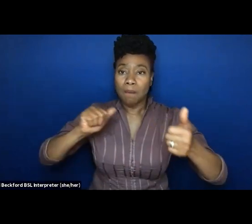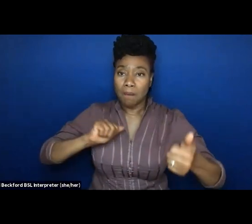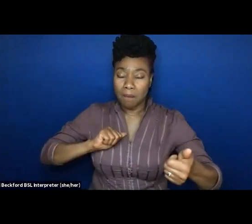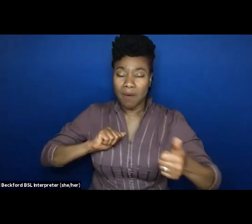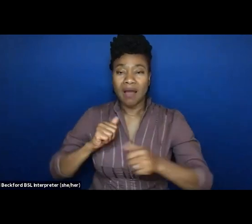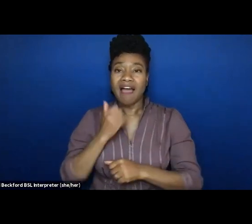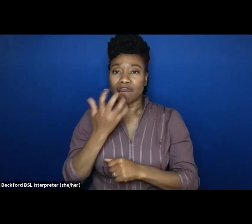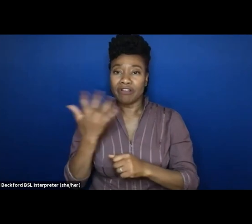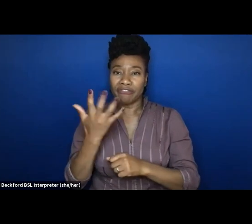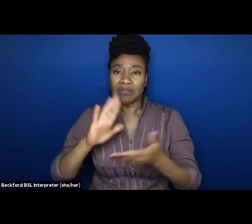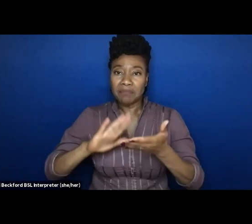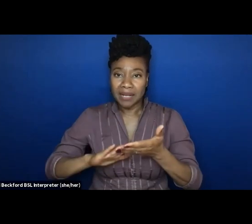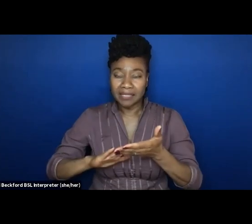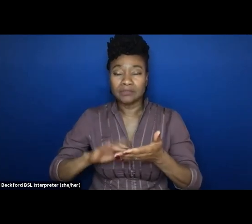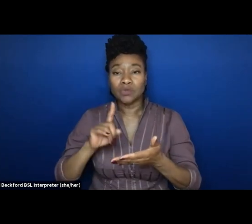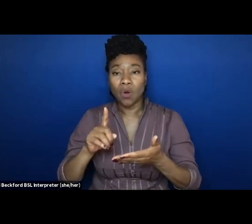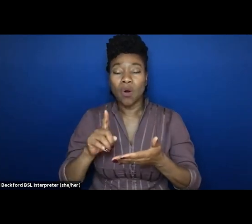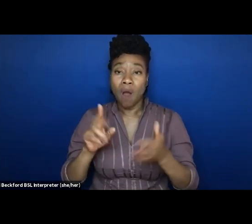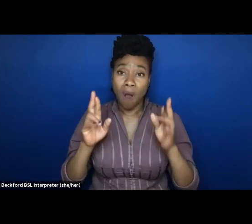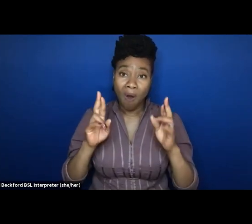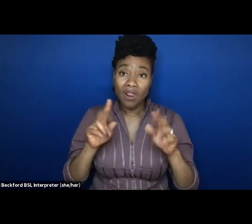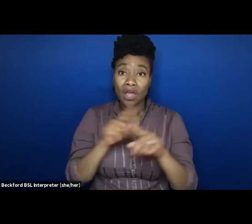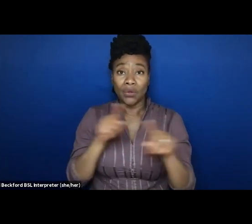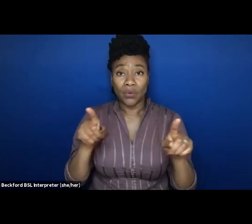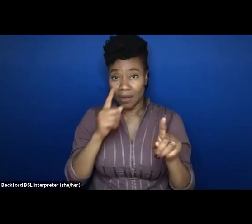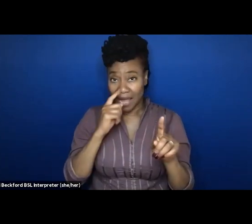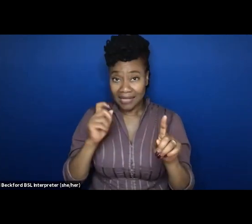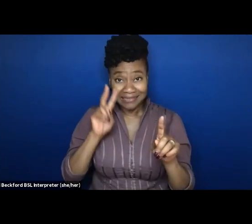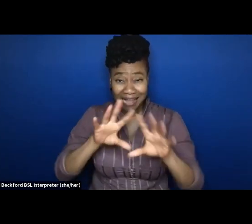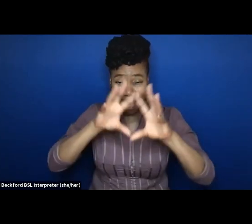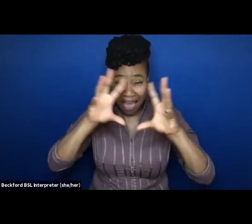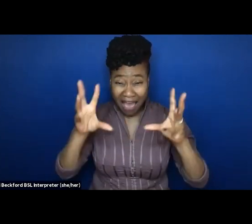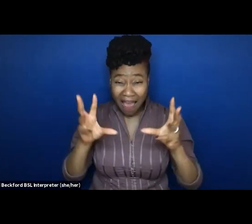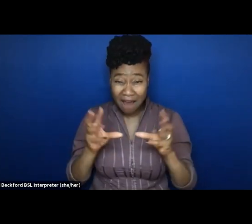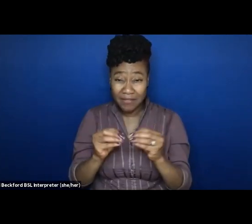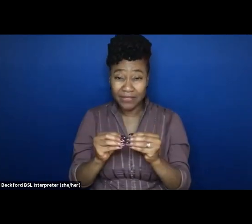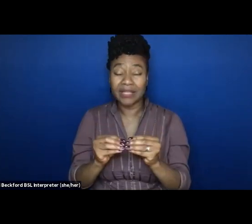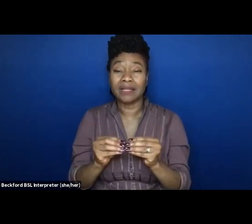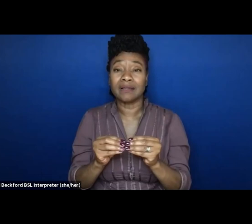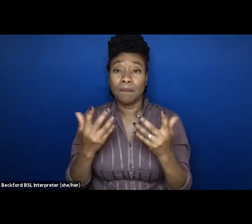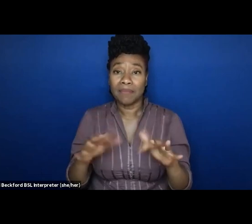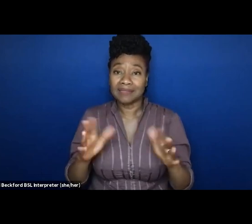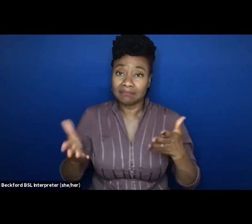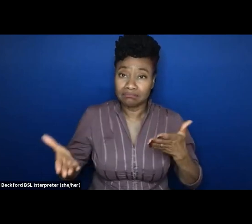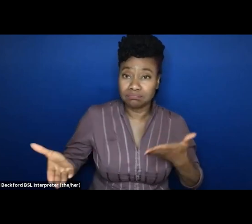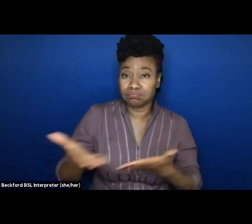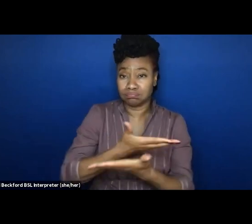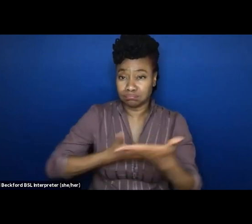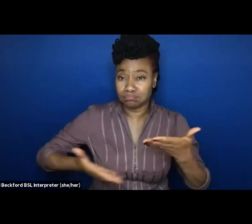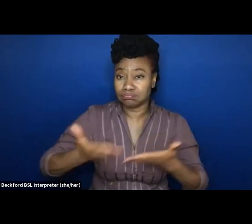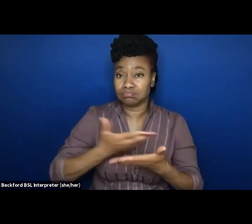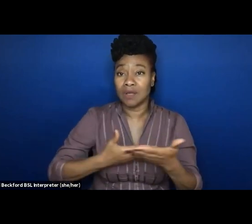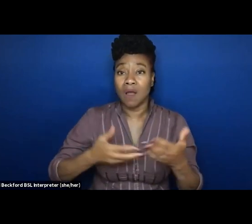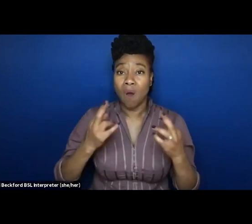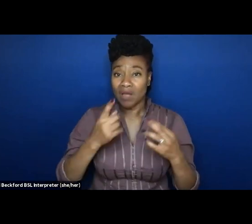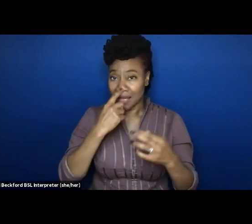our screens, so that hopefully you will be able to see everything that was discussed and be able to understand and see